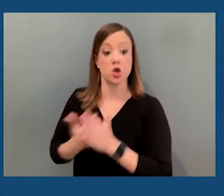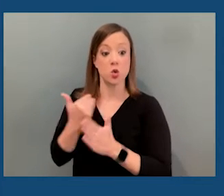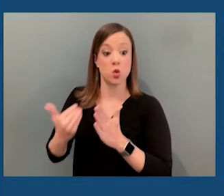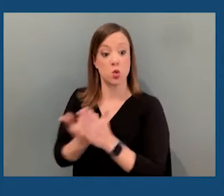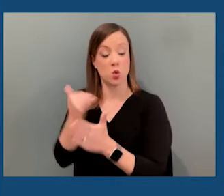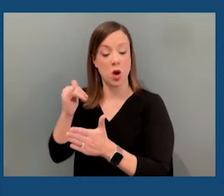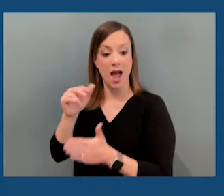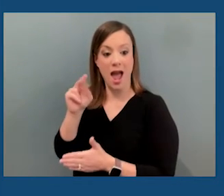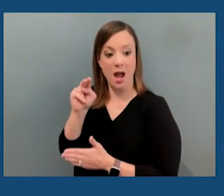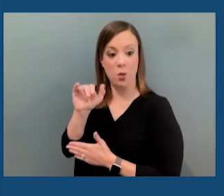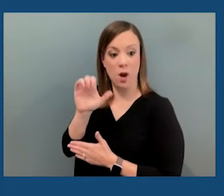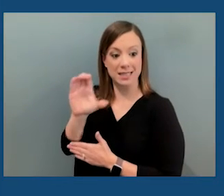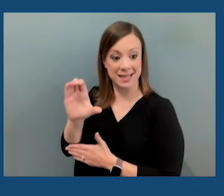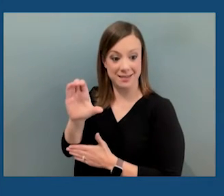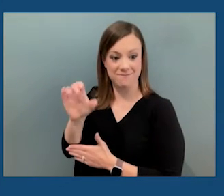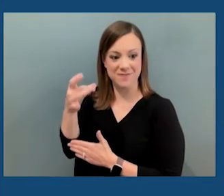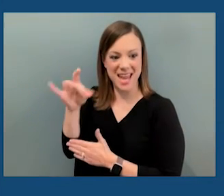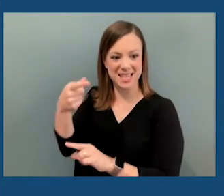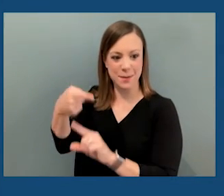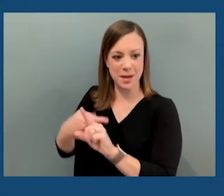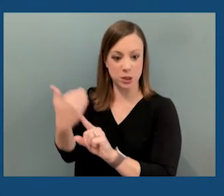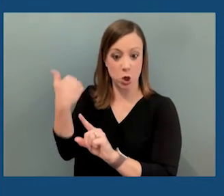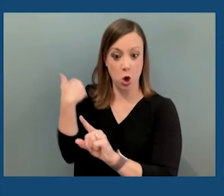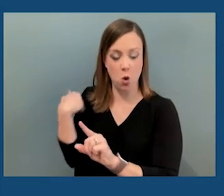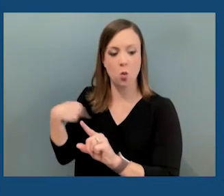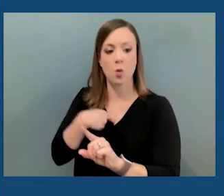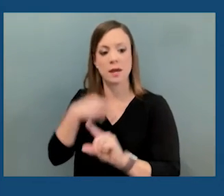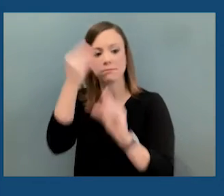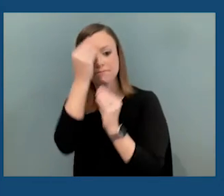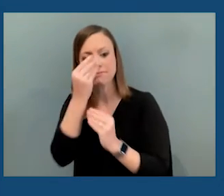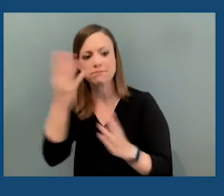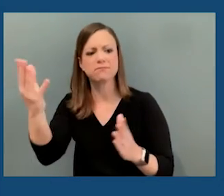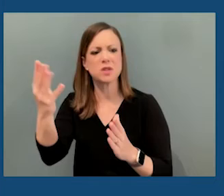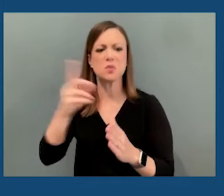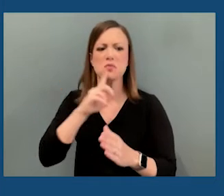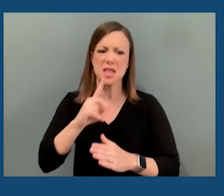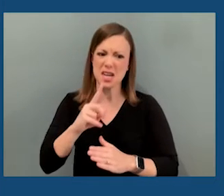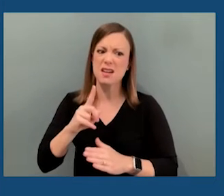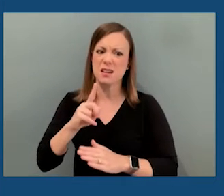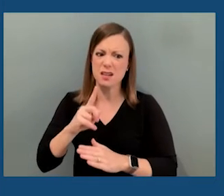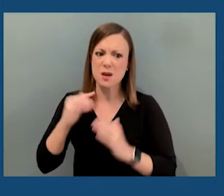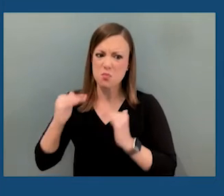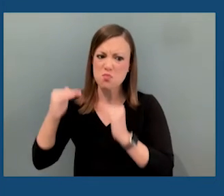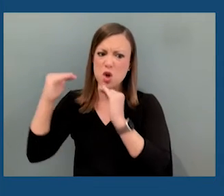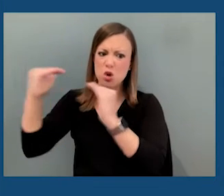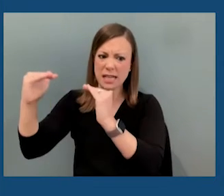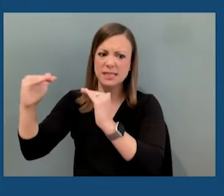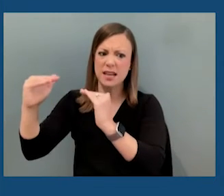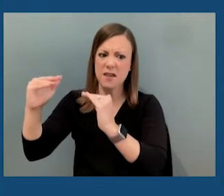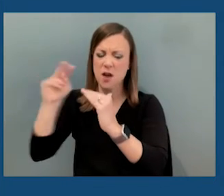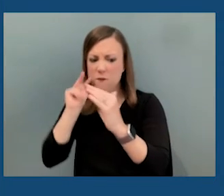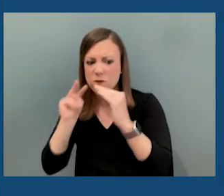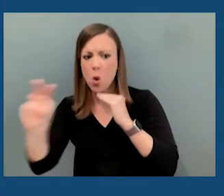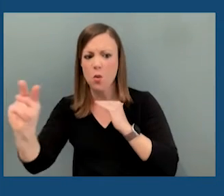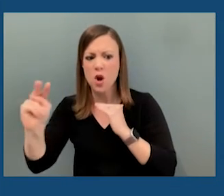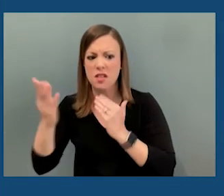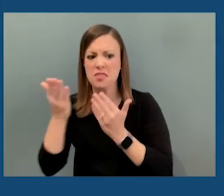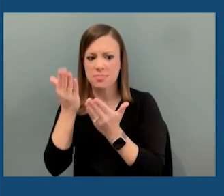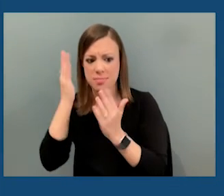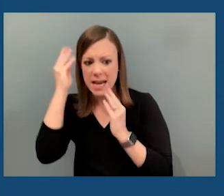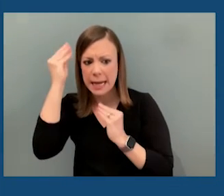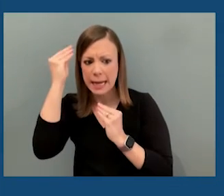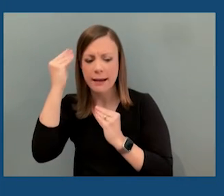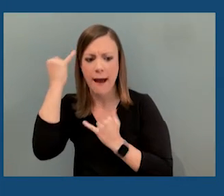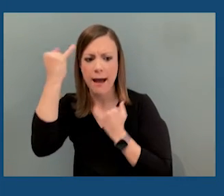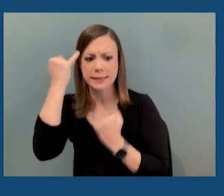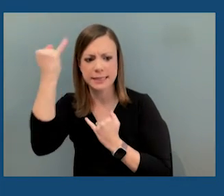We unveiled pretty progressive, forward-thinking ideas on how to get this city back. Because